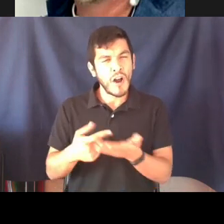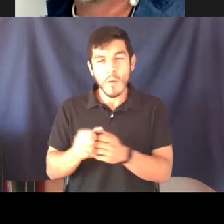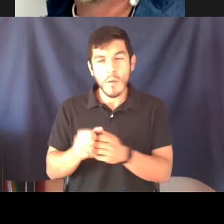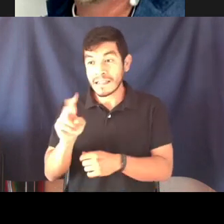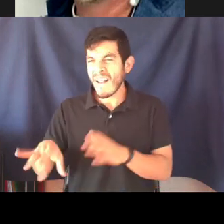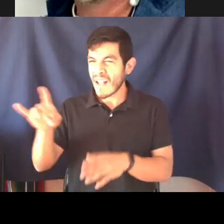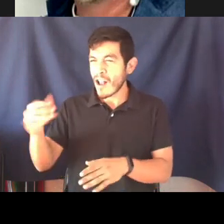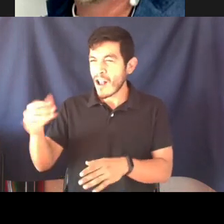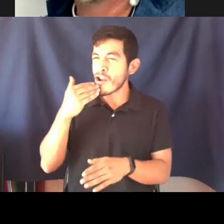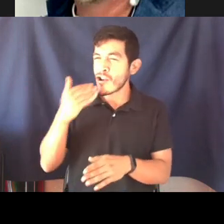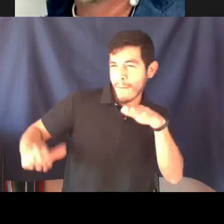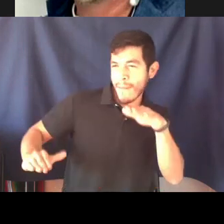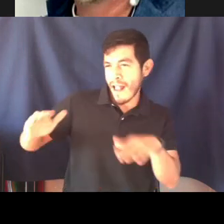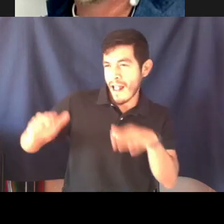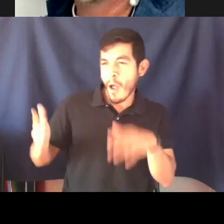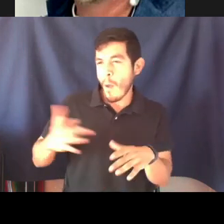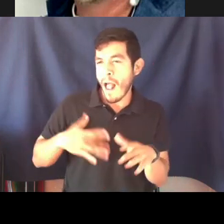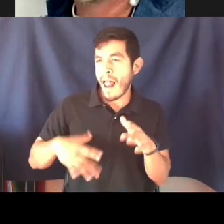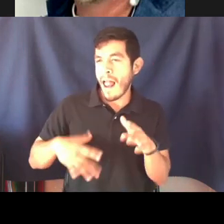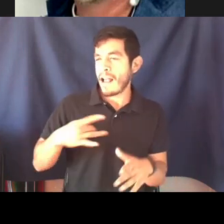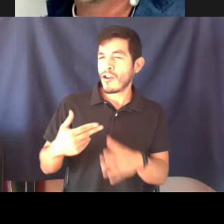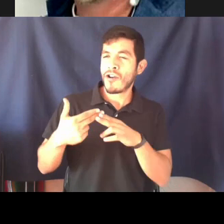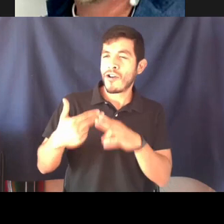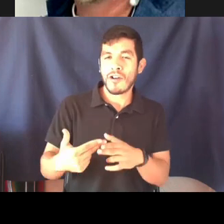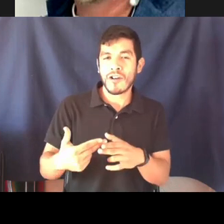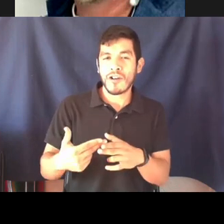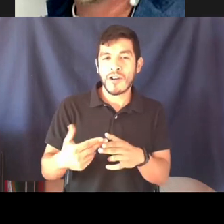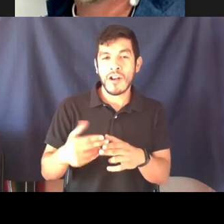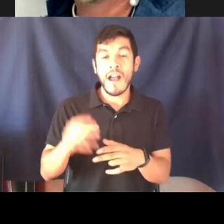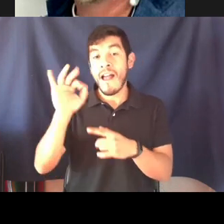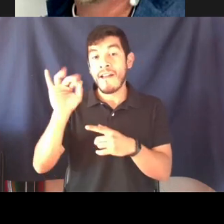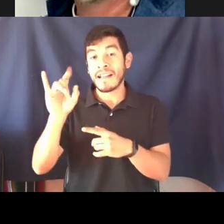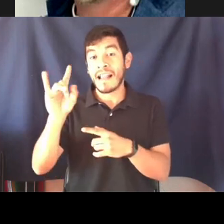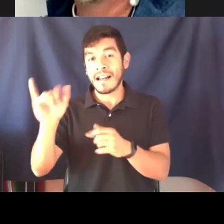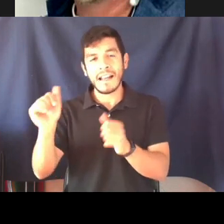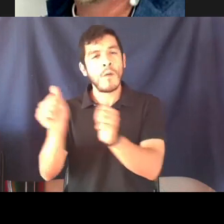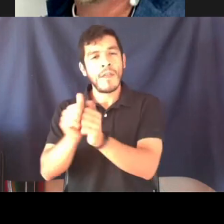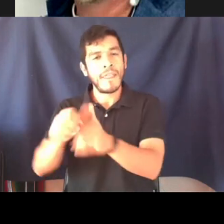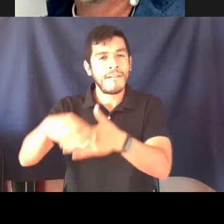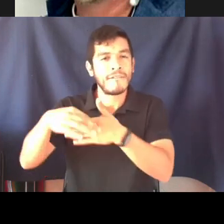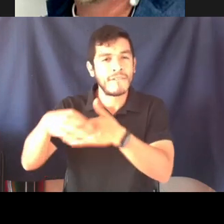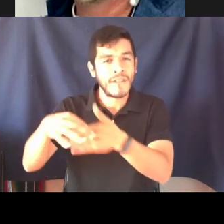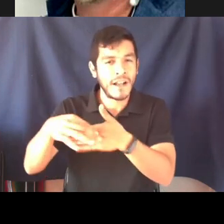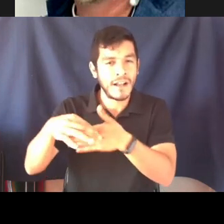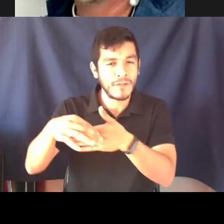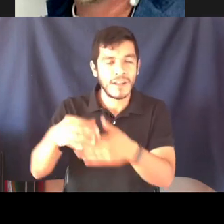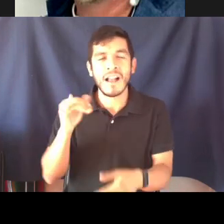I like to call kind of fidelity with flexibility, where, yeah, there's some specific things we need you to do when mentoring this